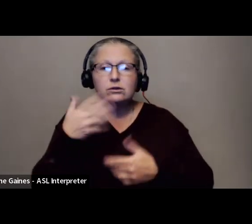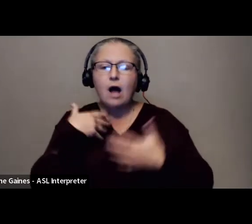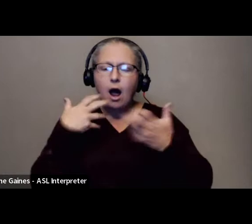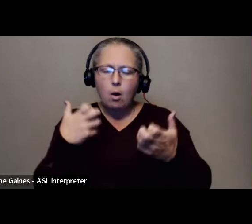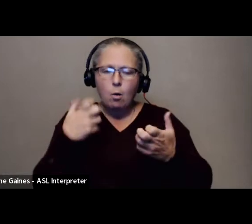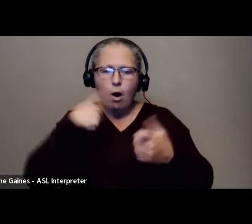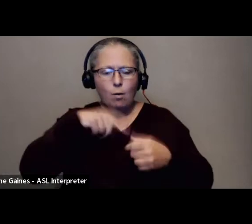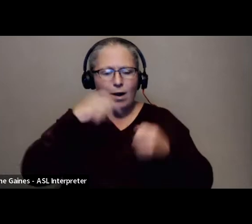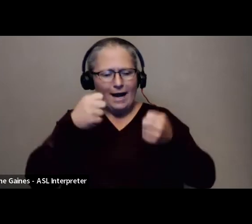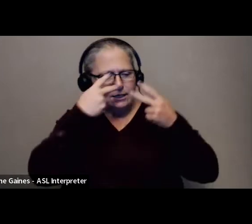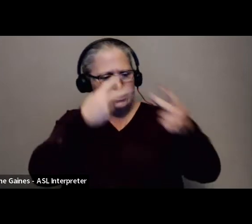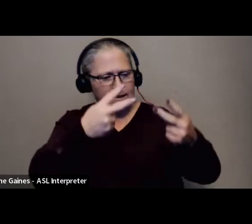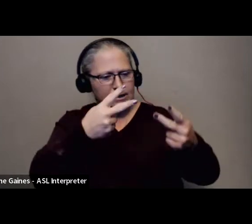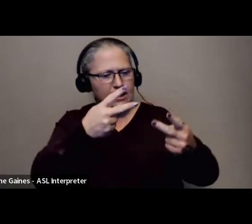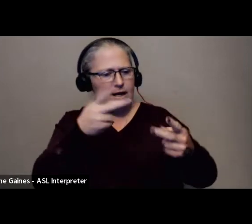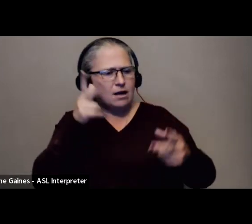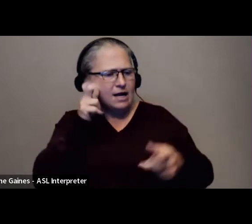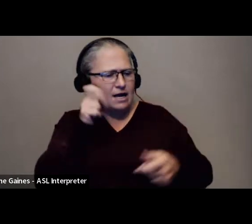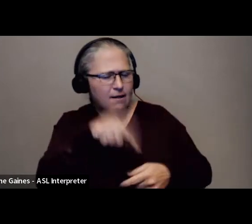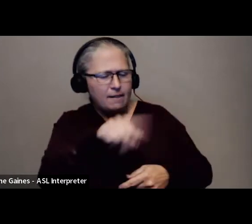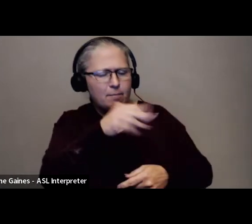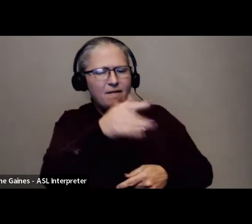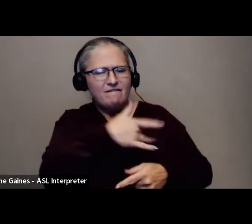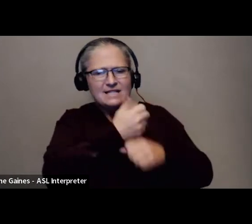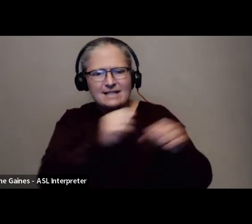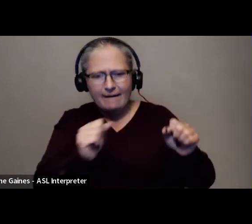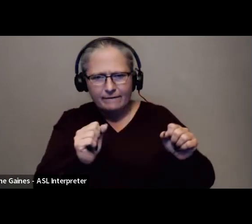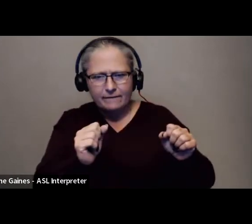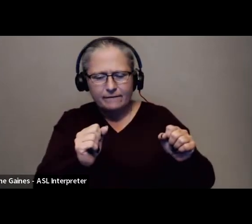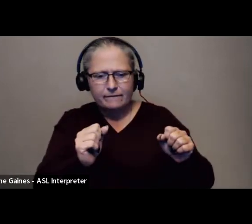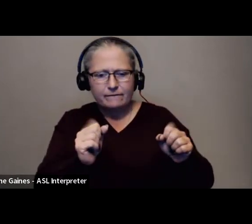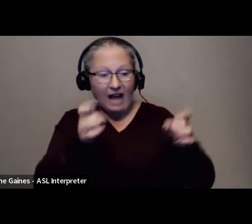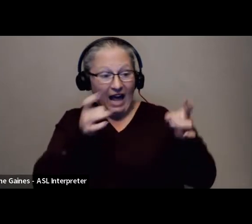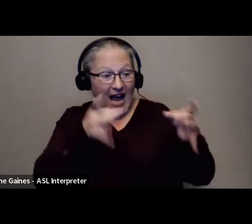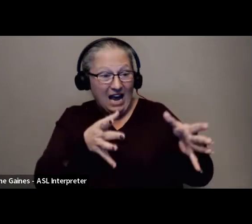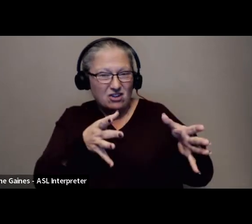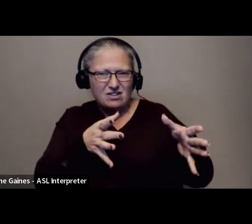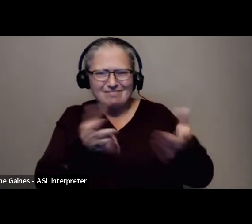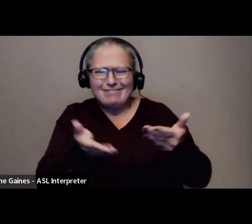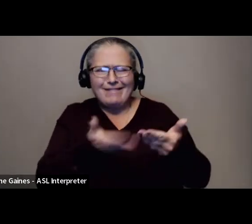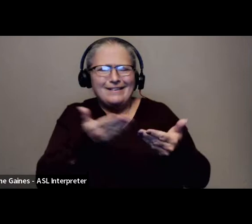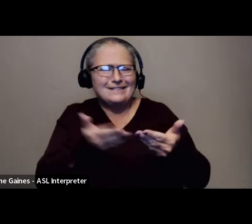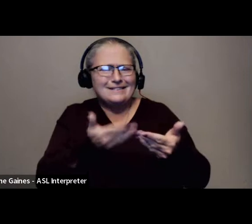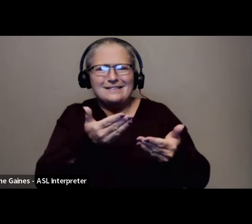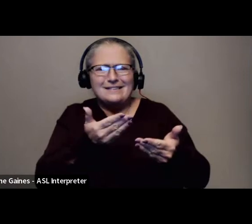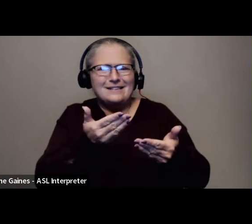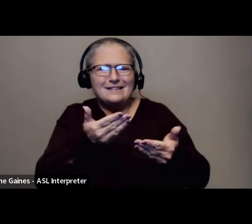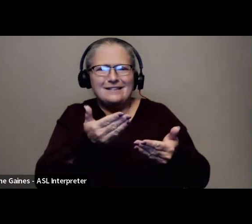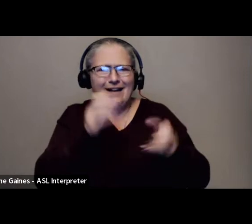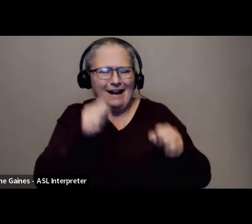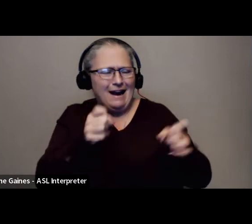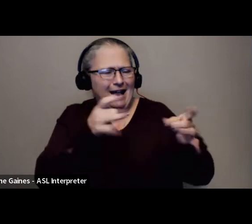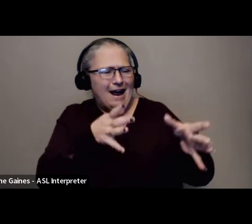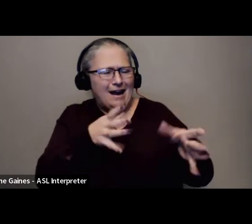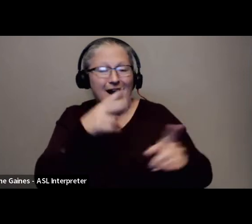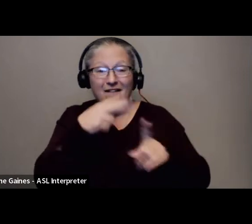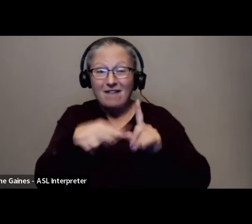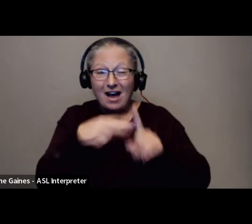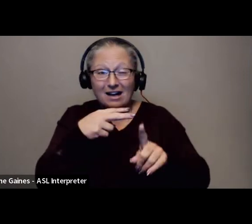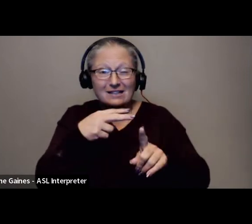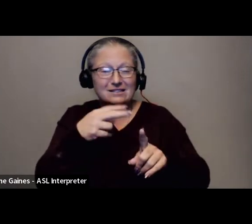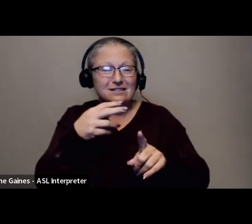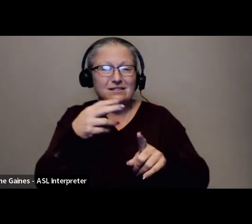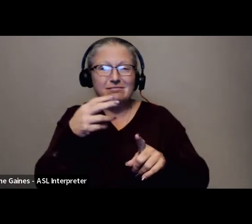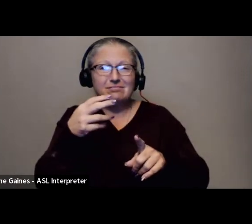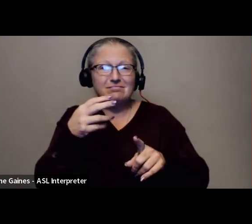seen and heard and safe. And, you know, hatred is such an easy way to go, and violence,